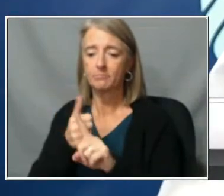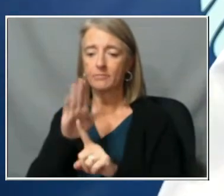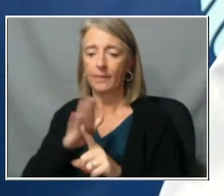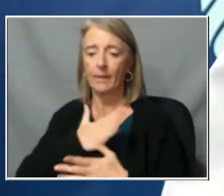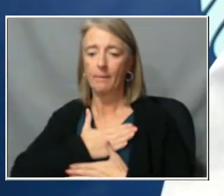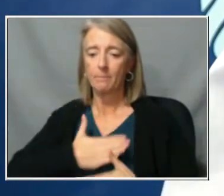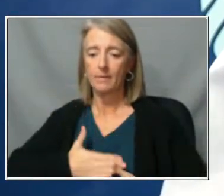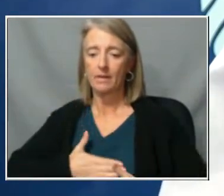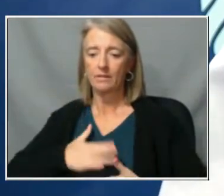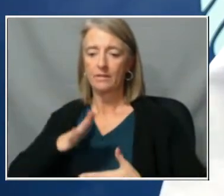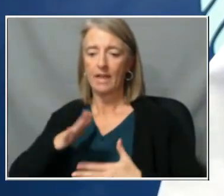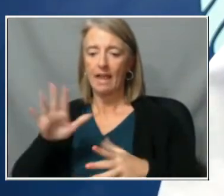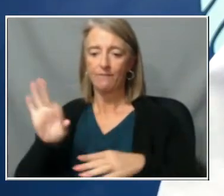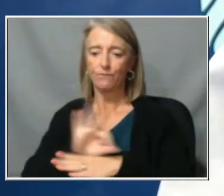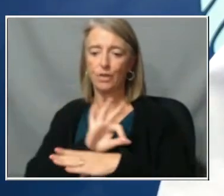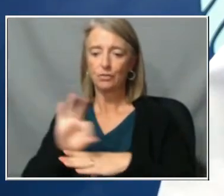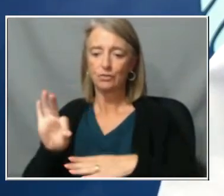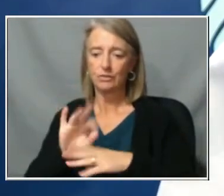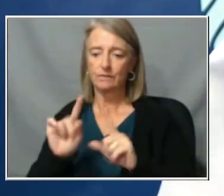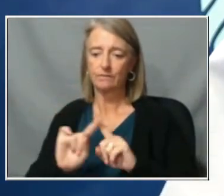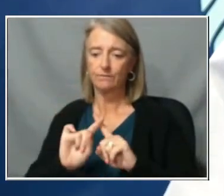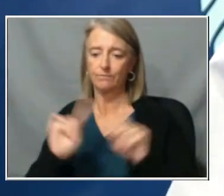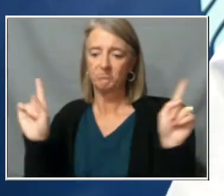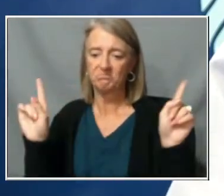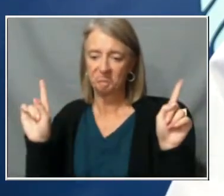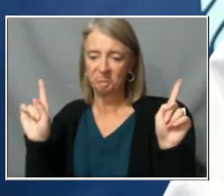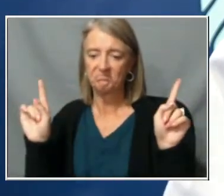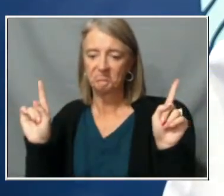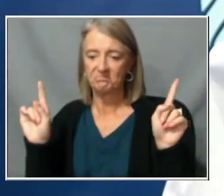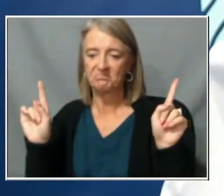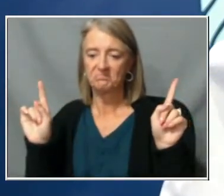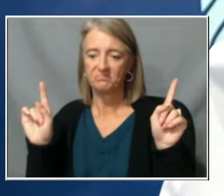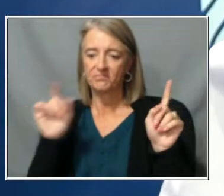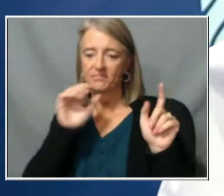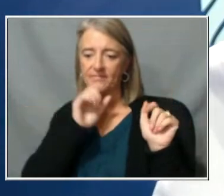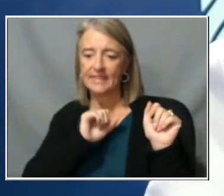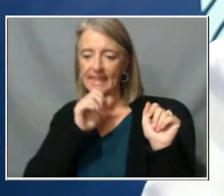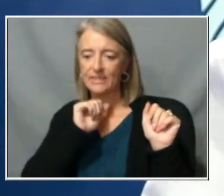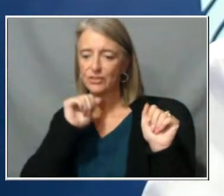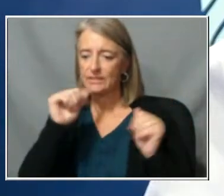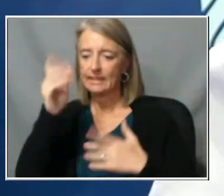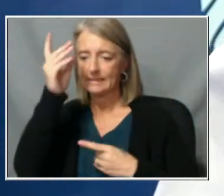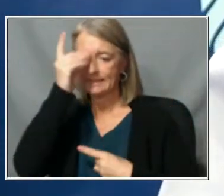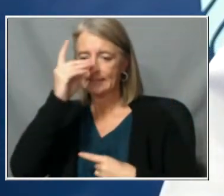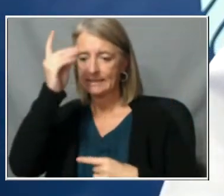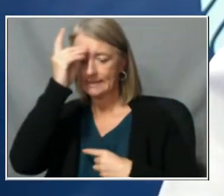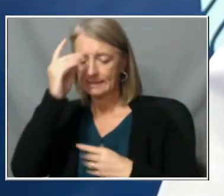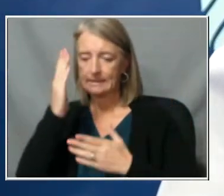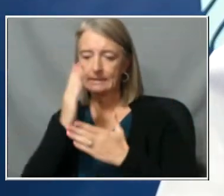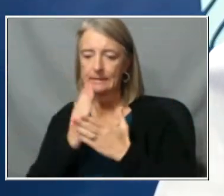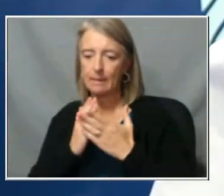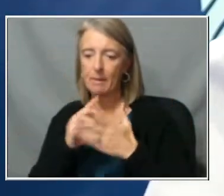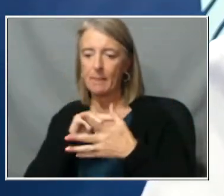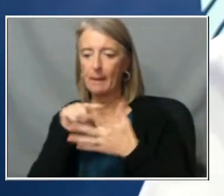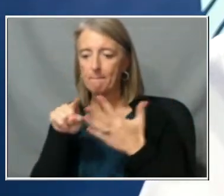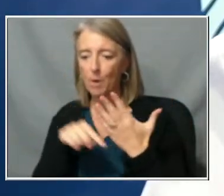their function is very different. And that's why aging is not a disease. Some of the components of aging can either be caused